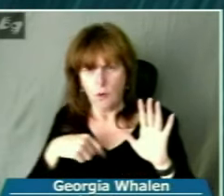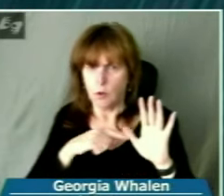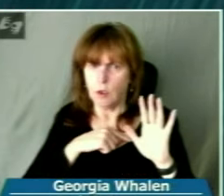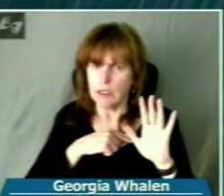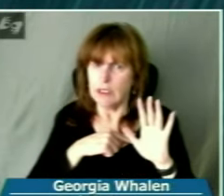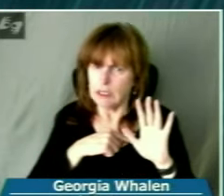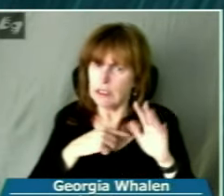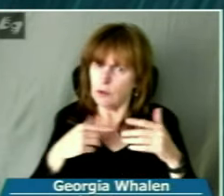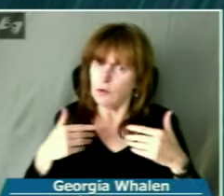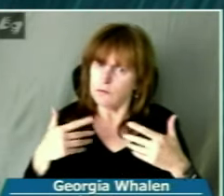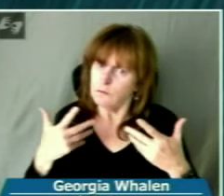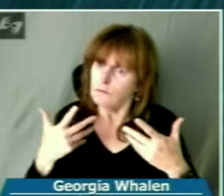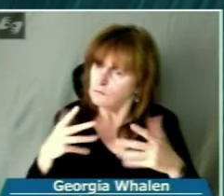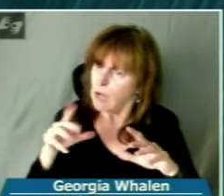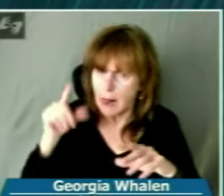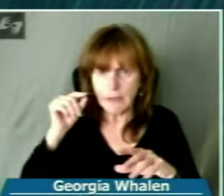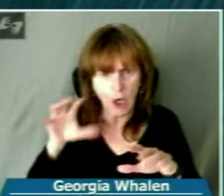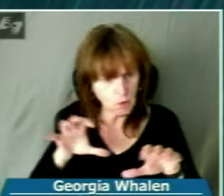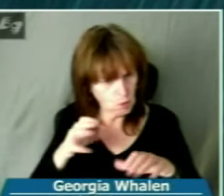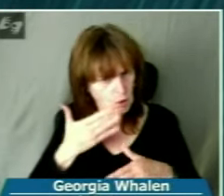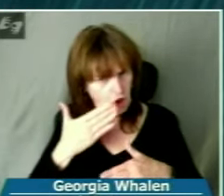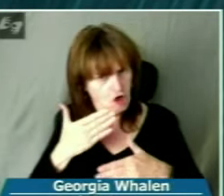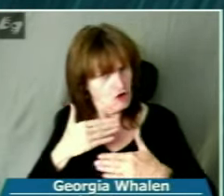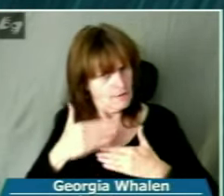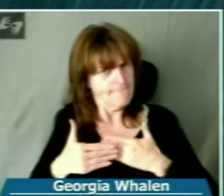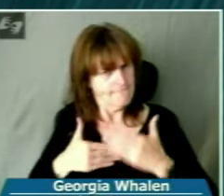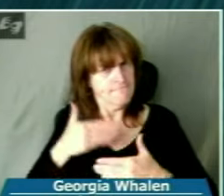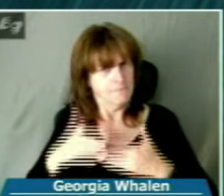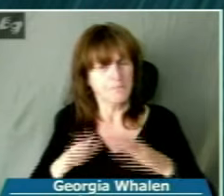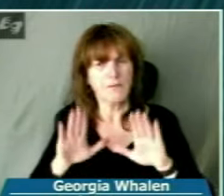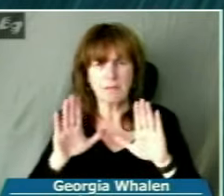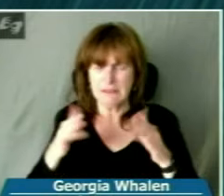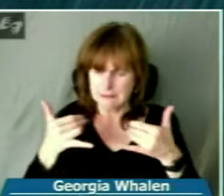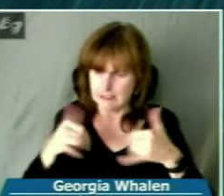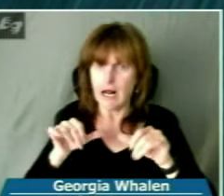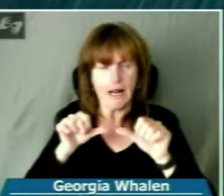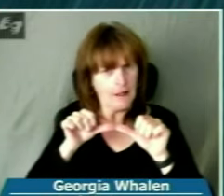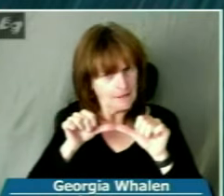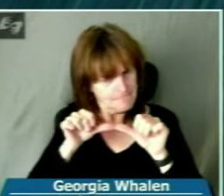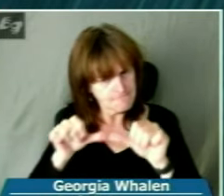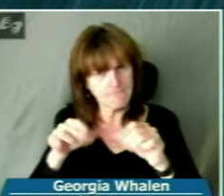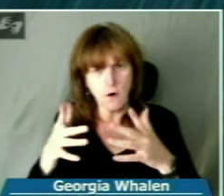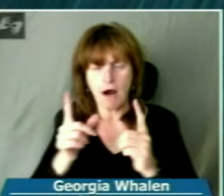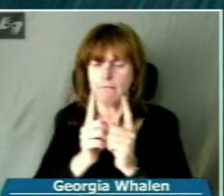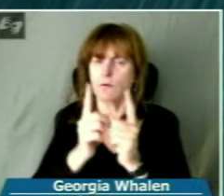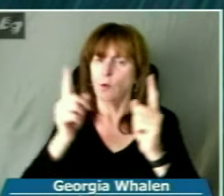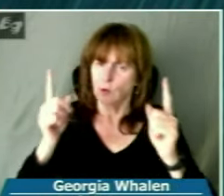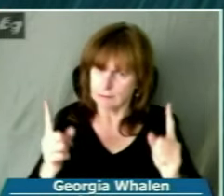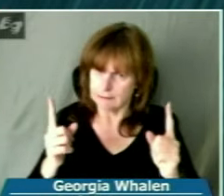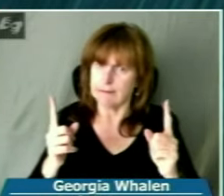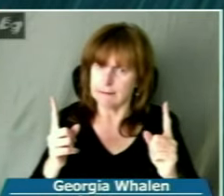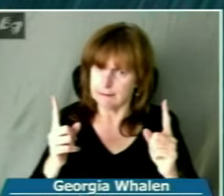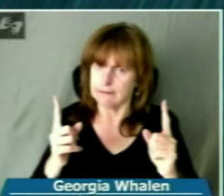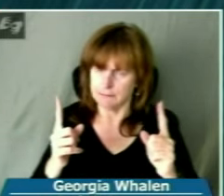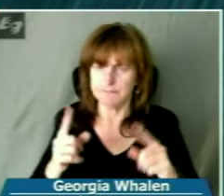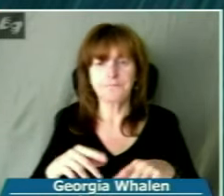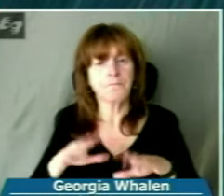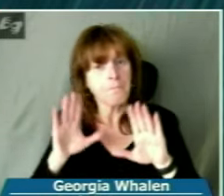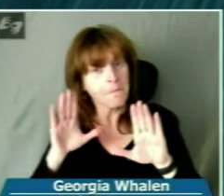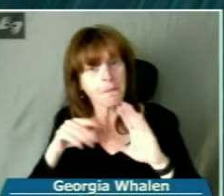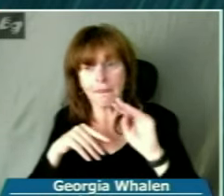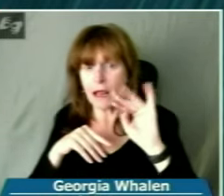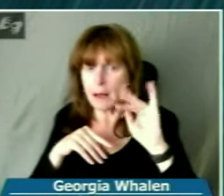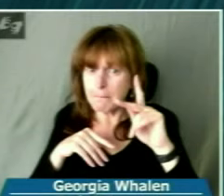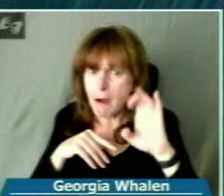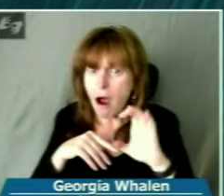pretty well. But we need to continue on with the work that we're doing in terms of physical separation. So, Mike, I think the City of